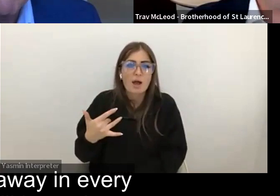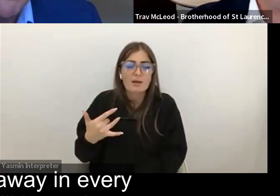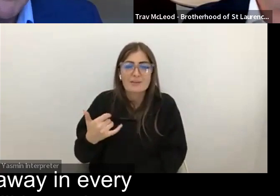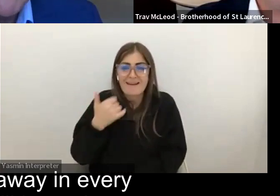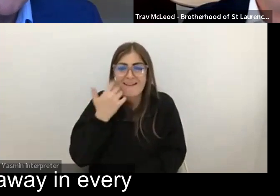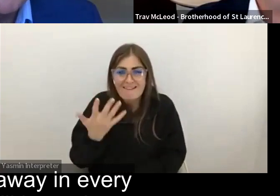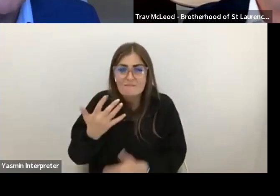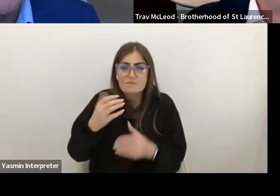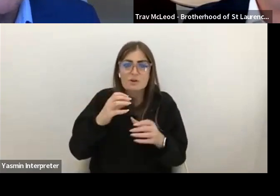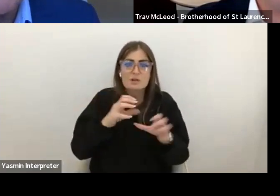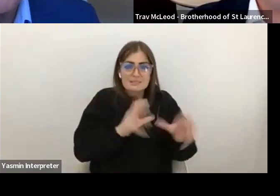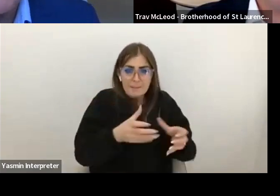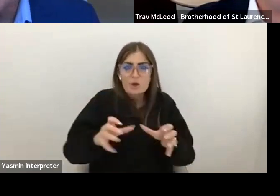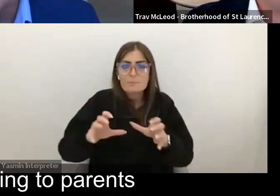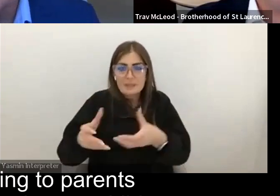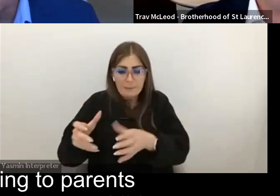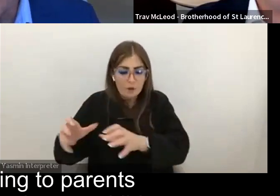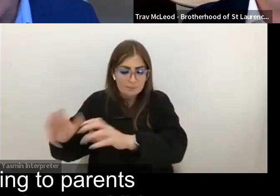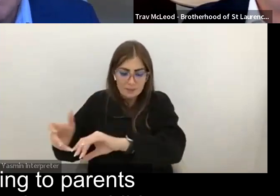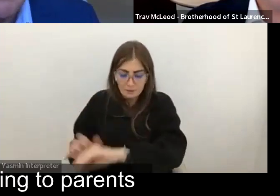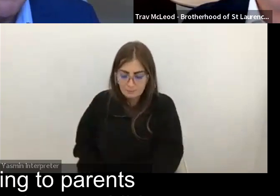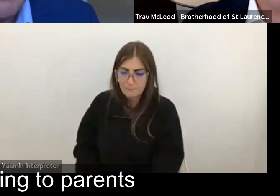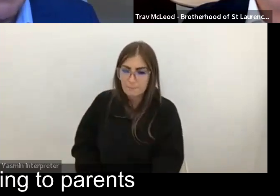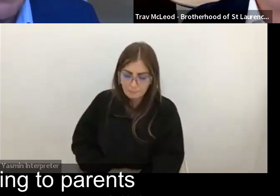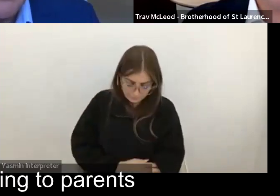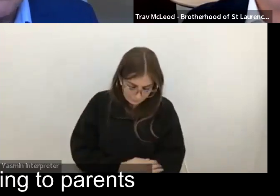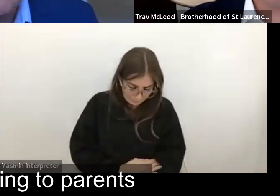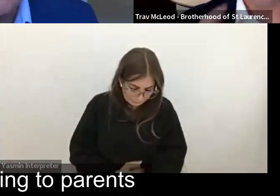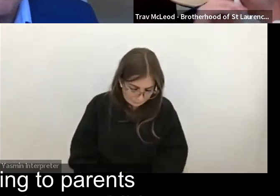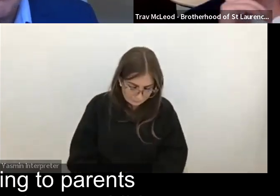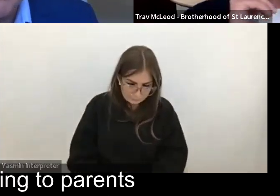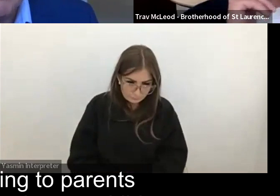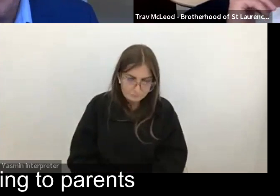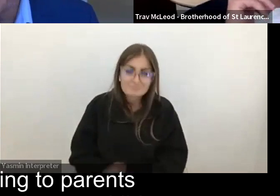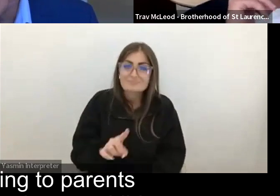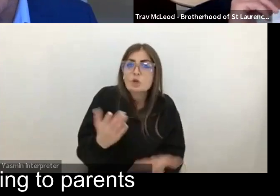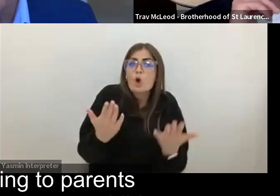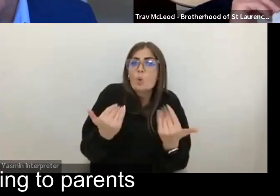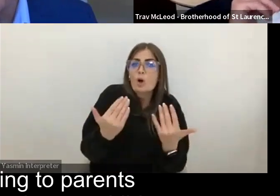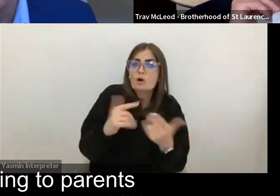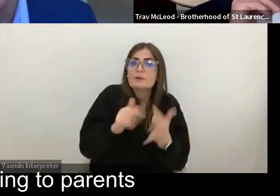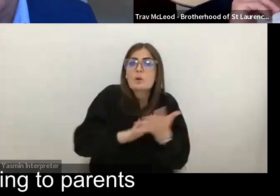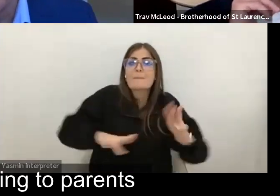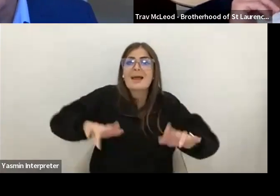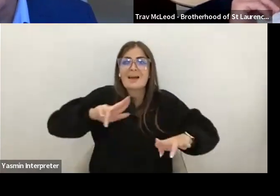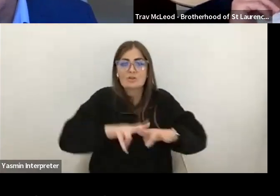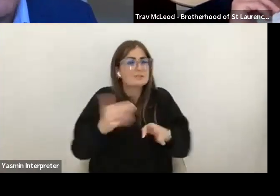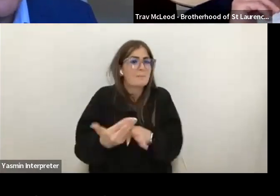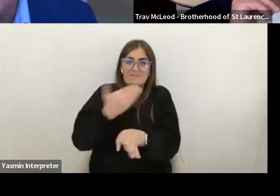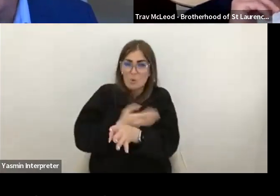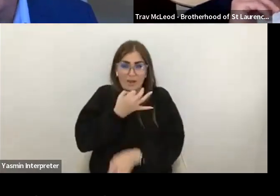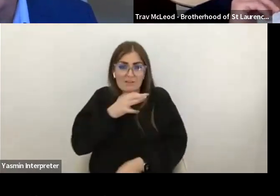suburb, there'll be a place that's welcoming to parents even before they have a child,